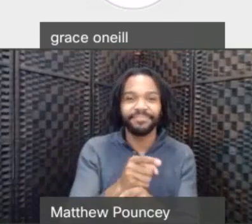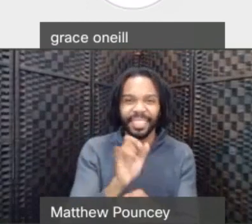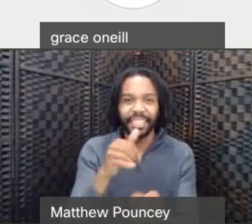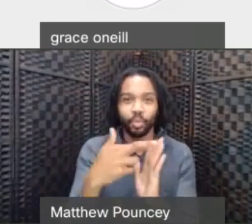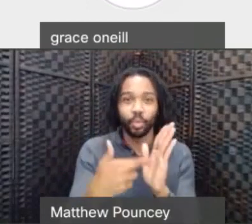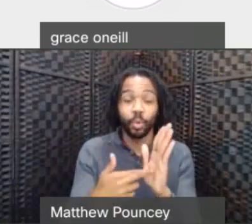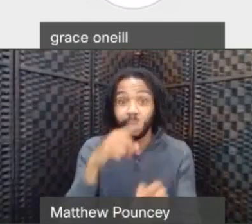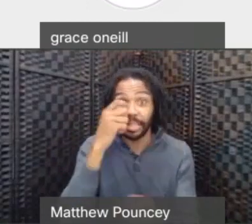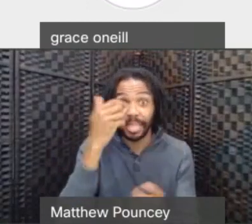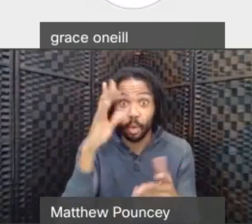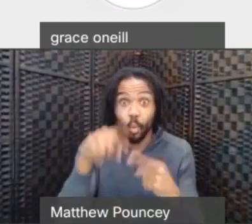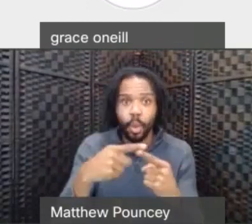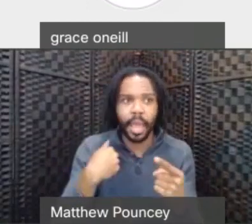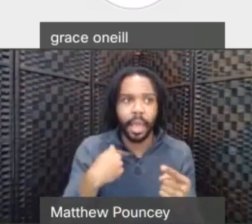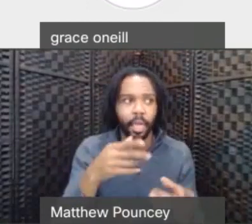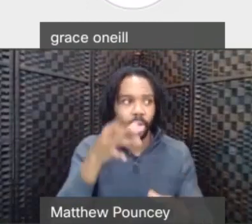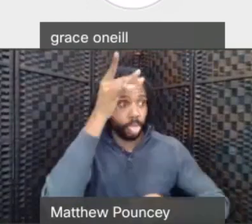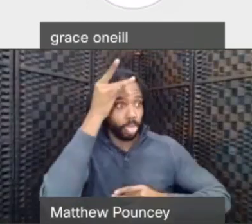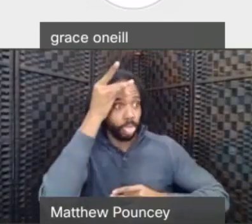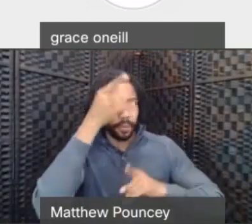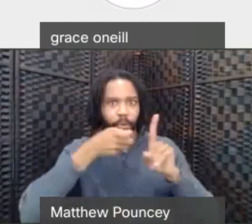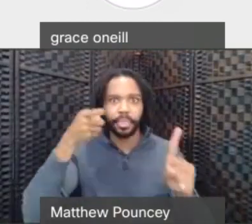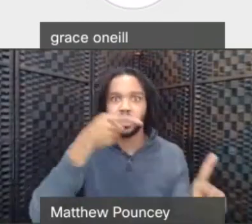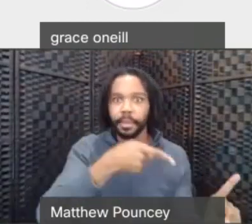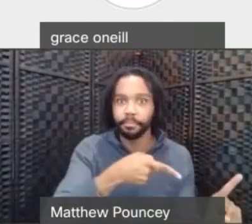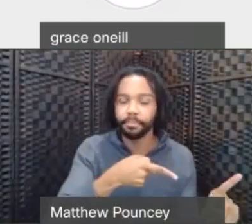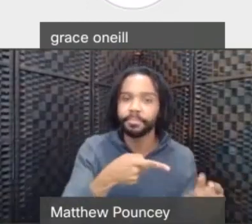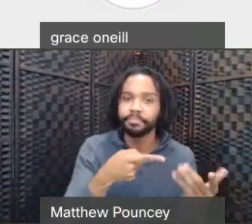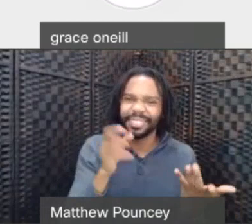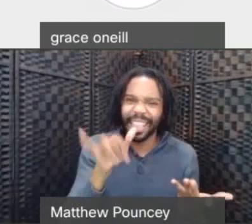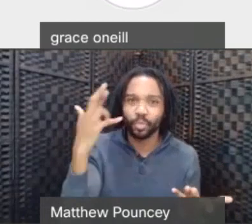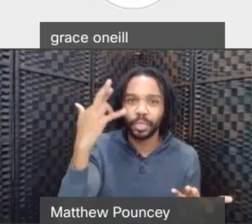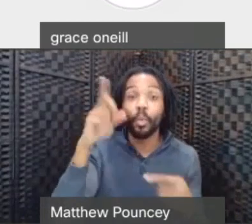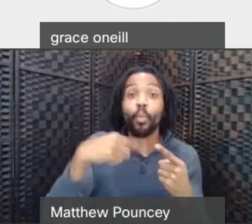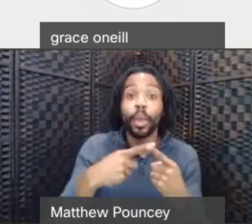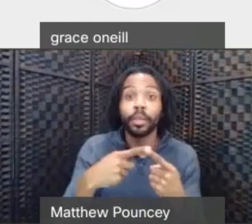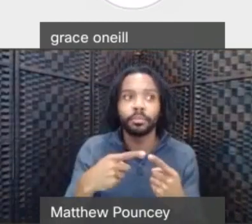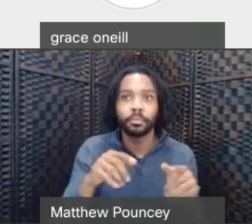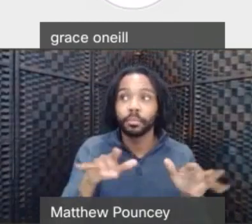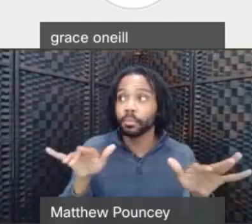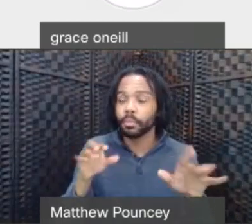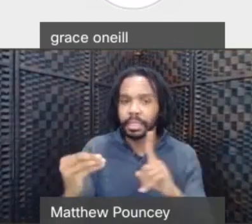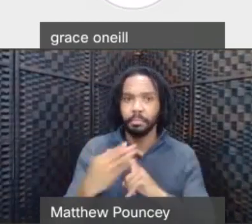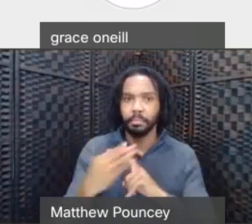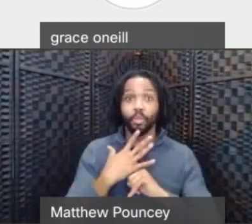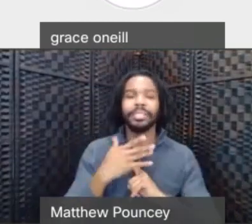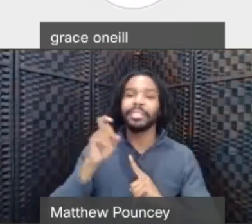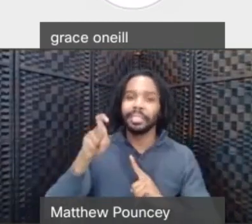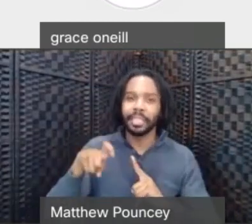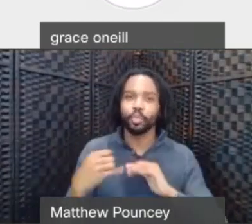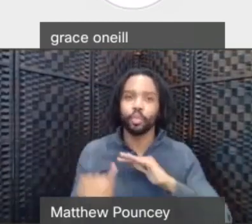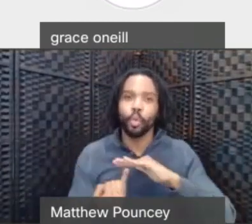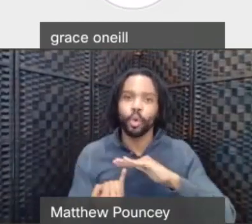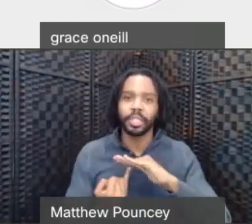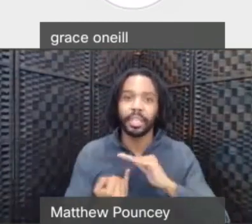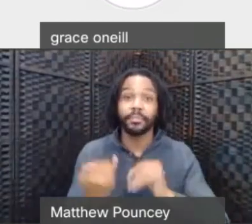it from them. And so that is the reason that when you have an exposure, that you need to quarantine for 14 days. And